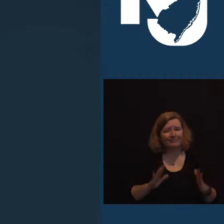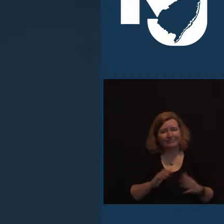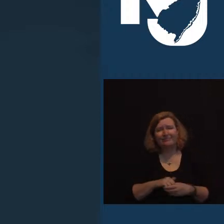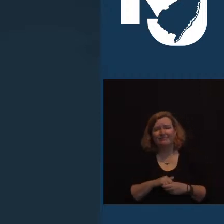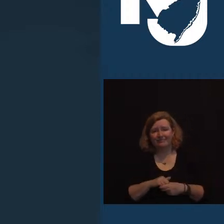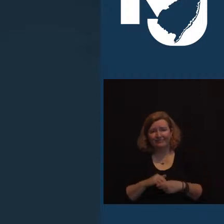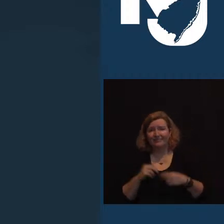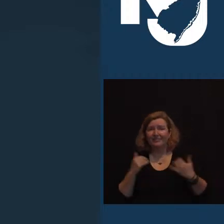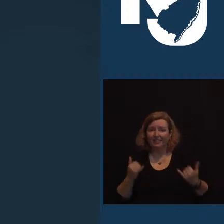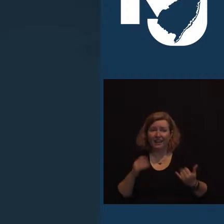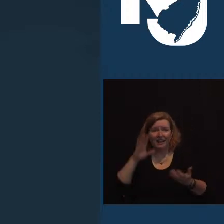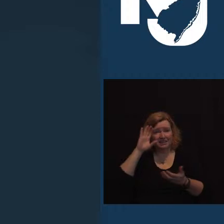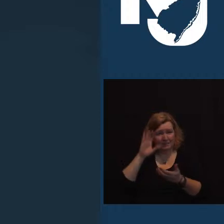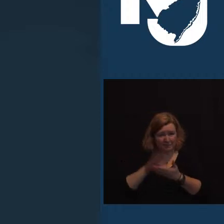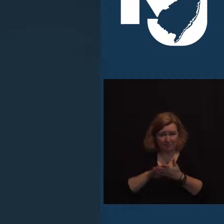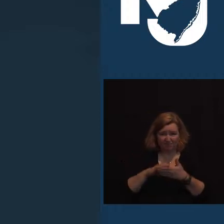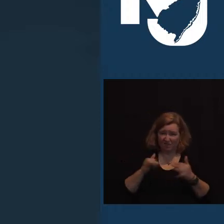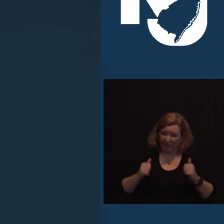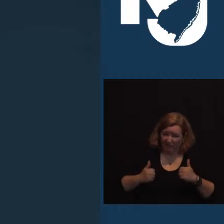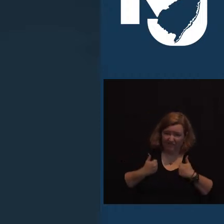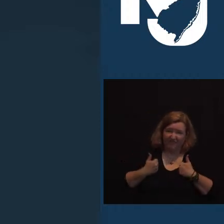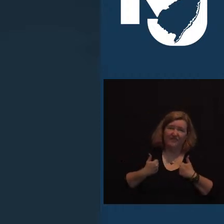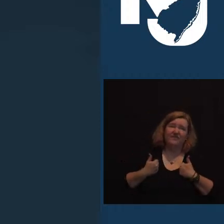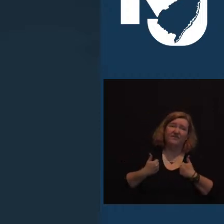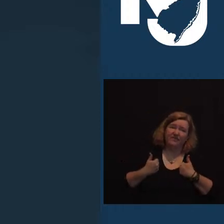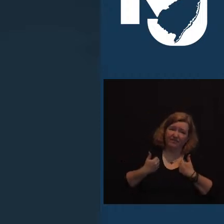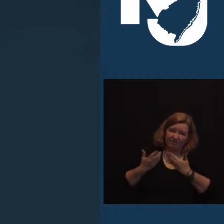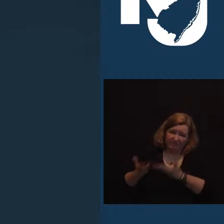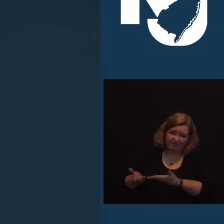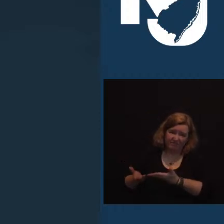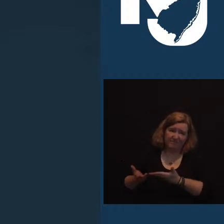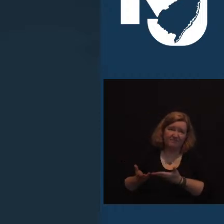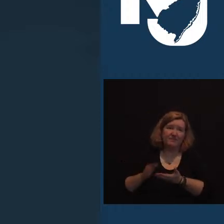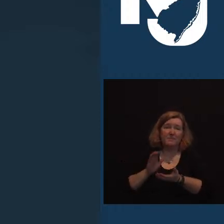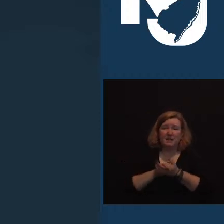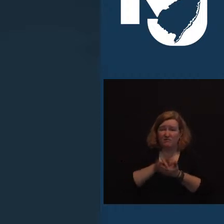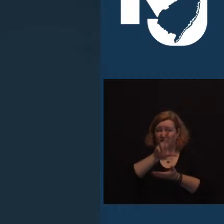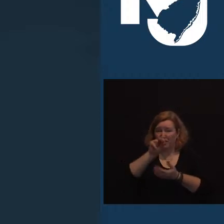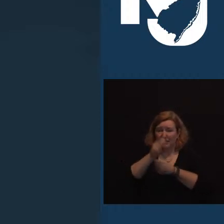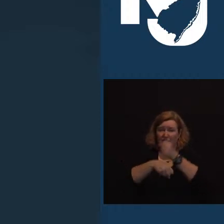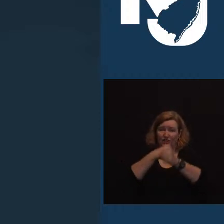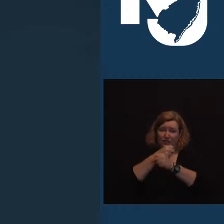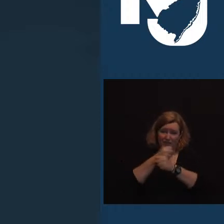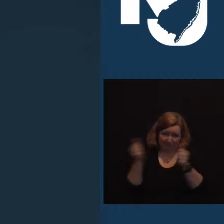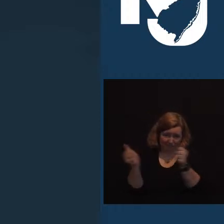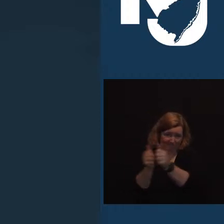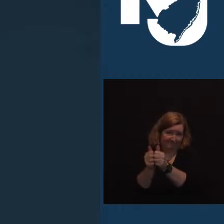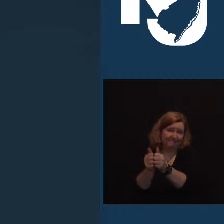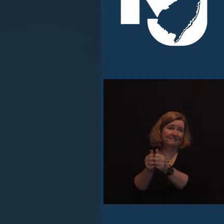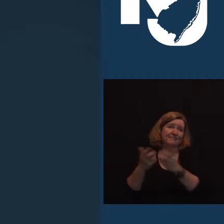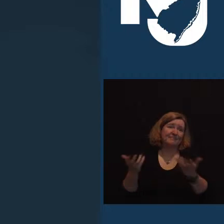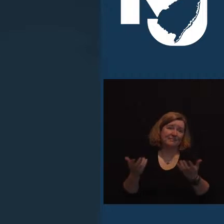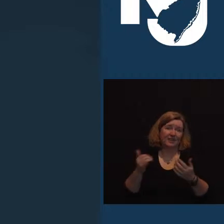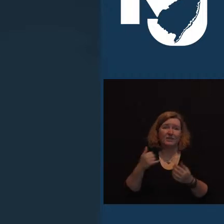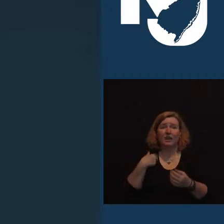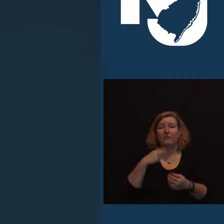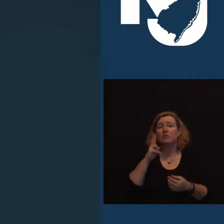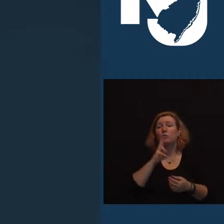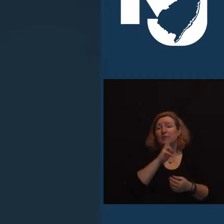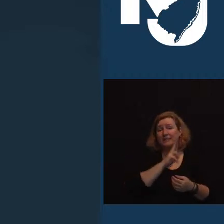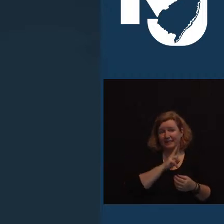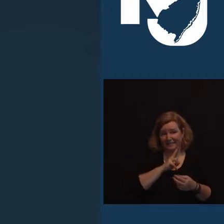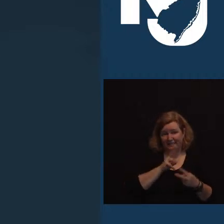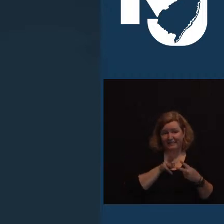Richard, and she leaves him behind after 30 years, along with her twins, Kelly and Richie